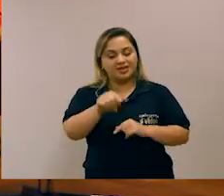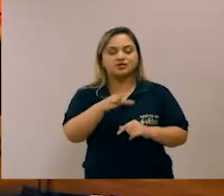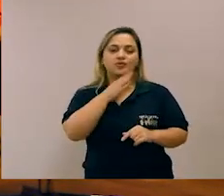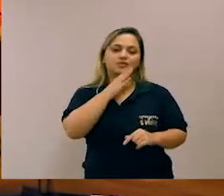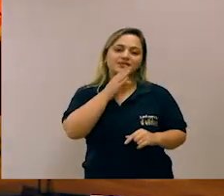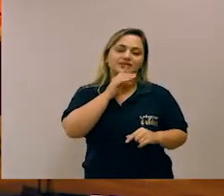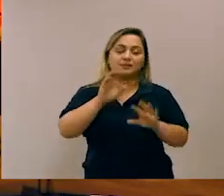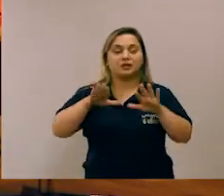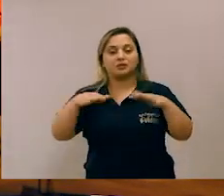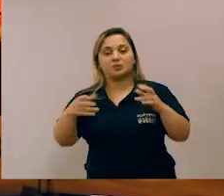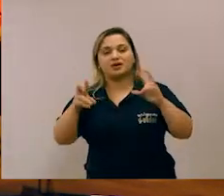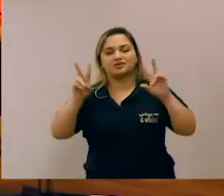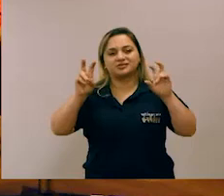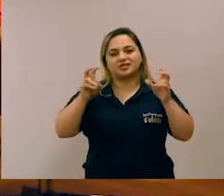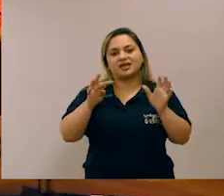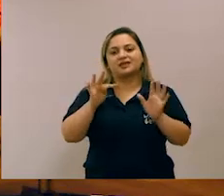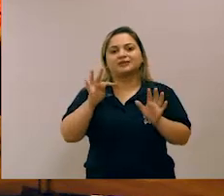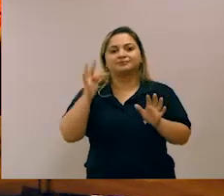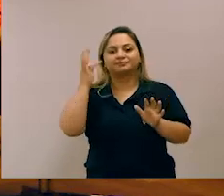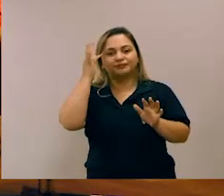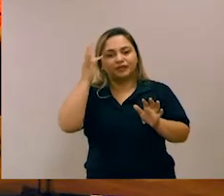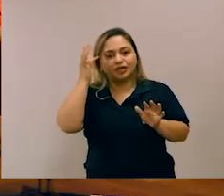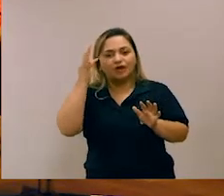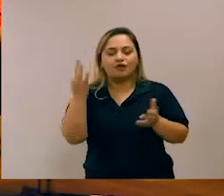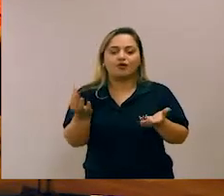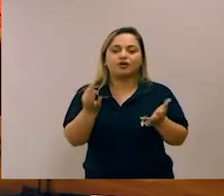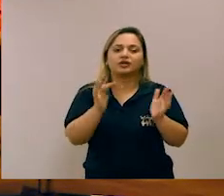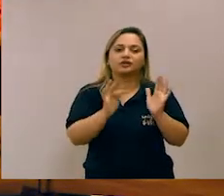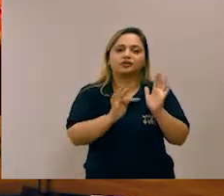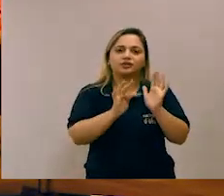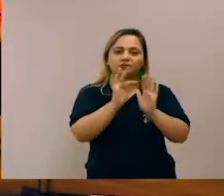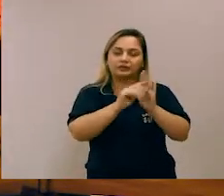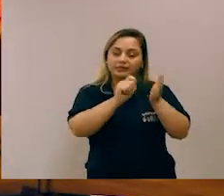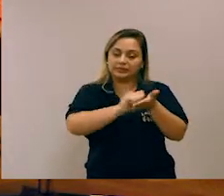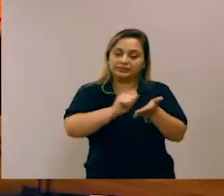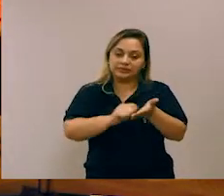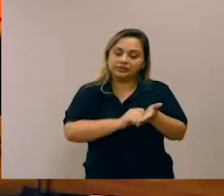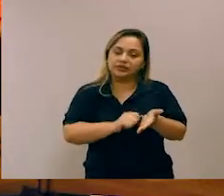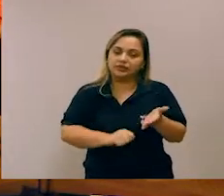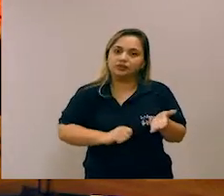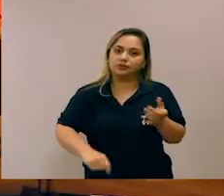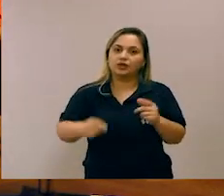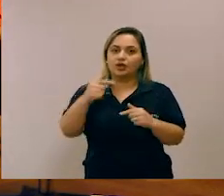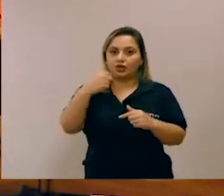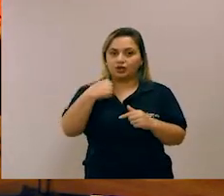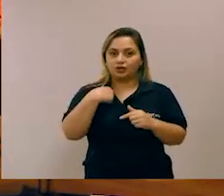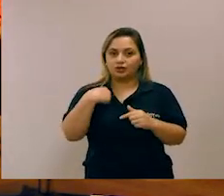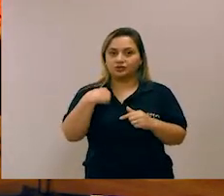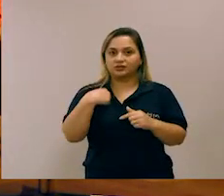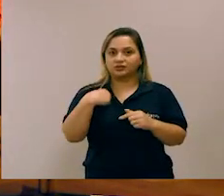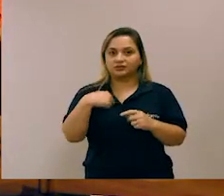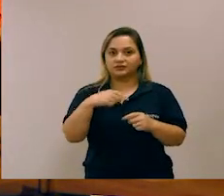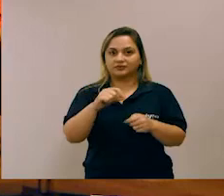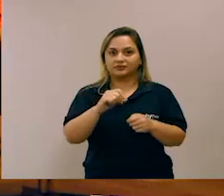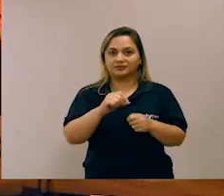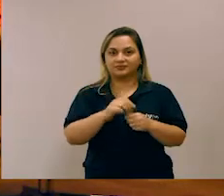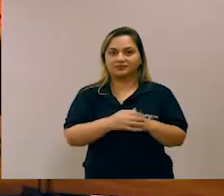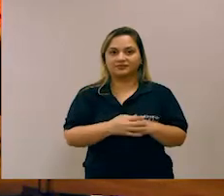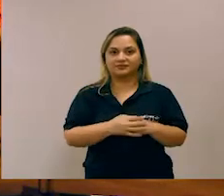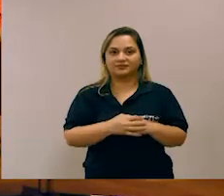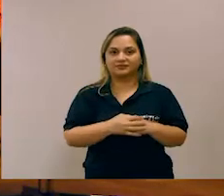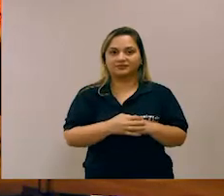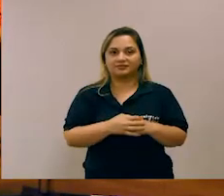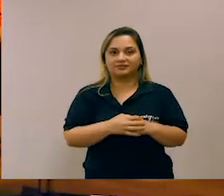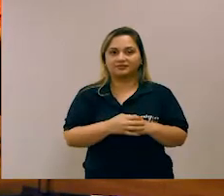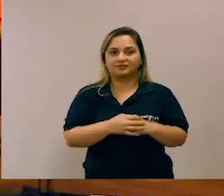The theoretical knowledge regarding our analysis is exactly what I'm calling your attention.